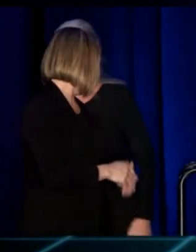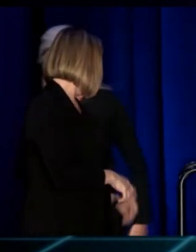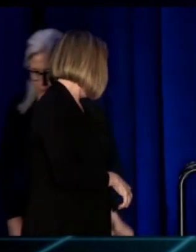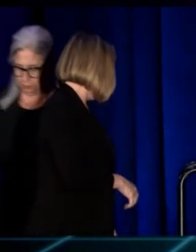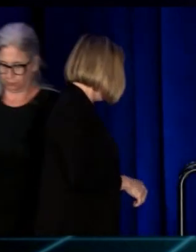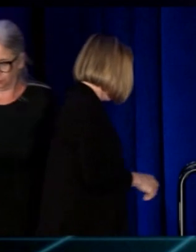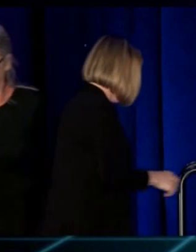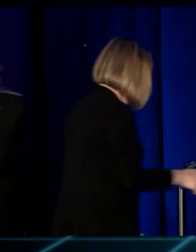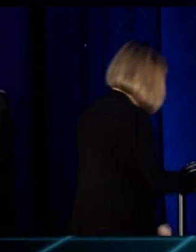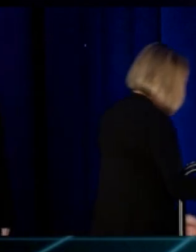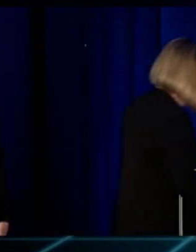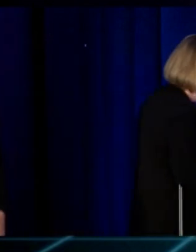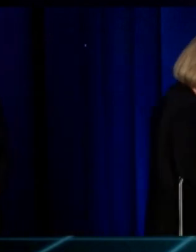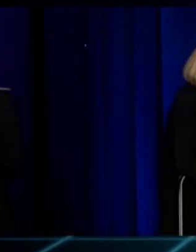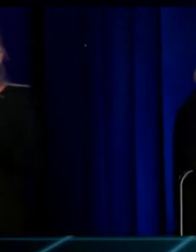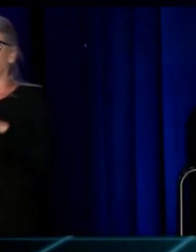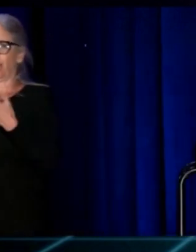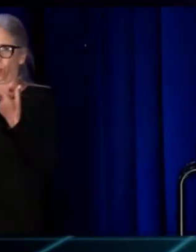This is how we do it.